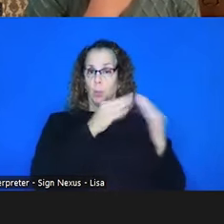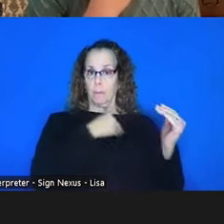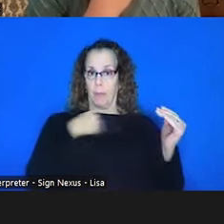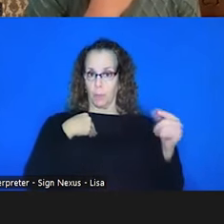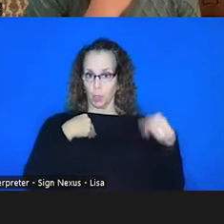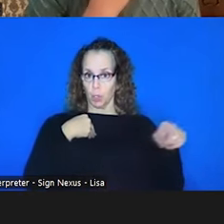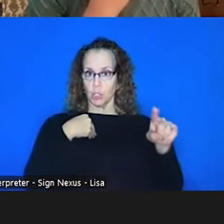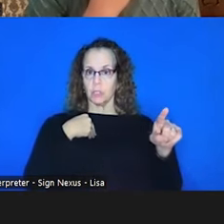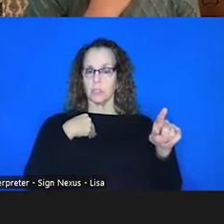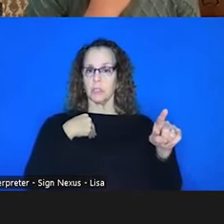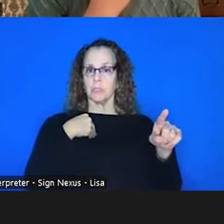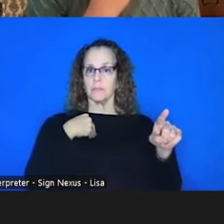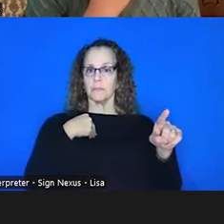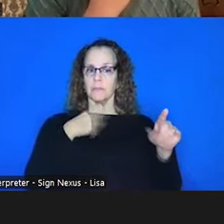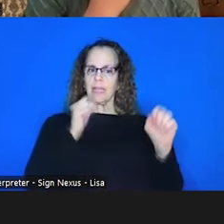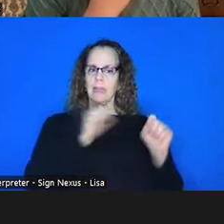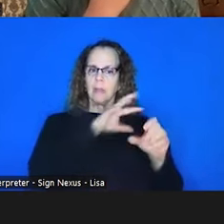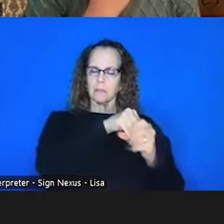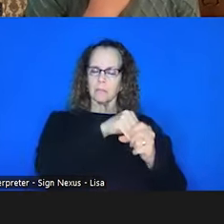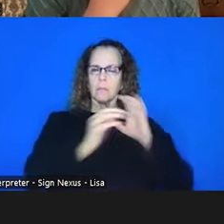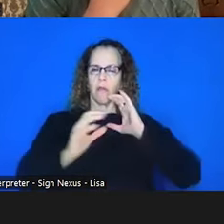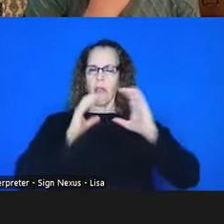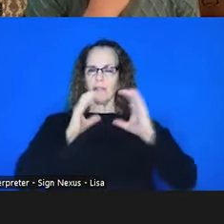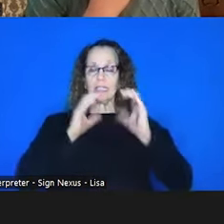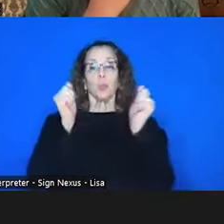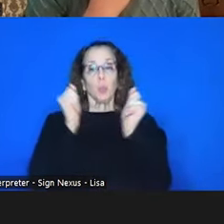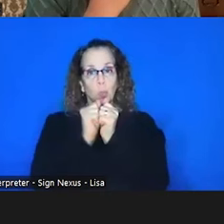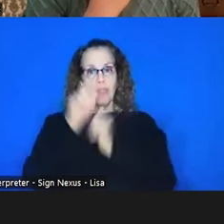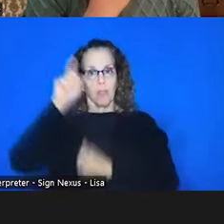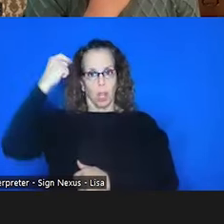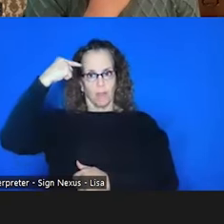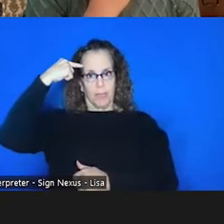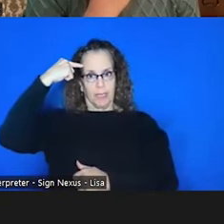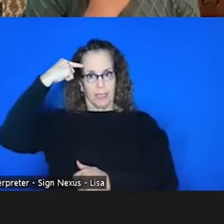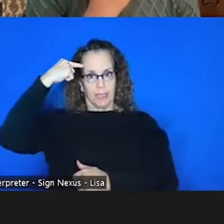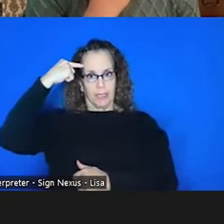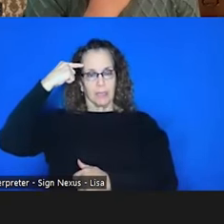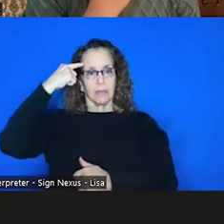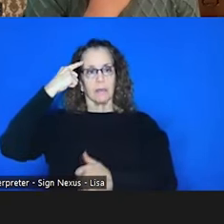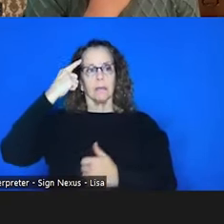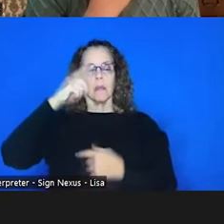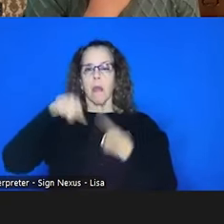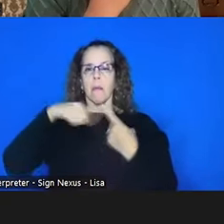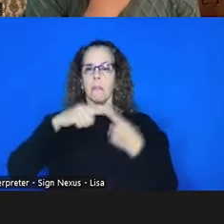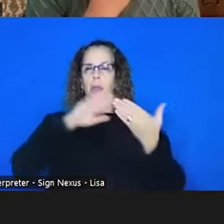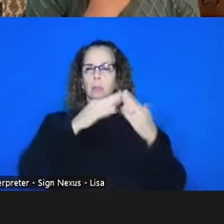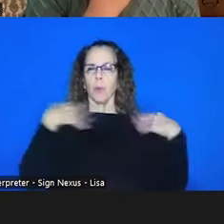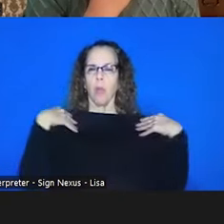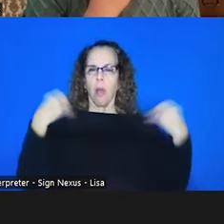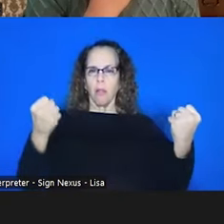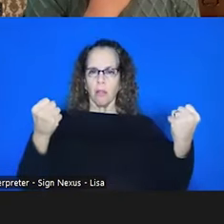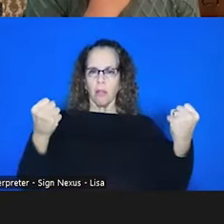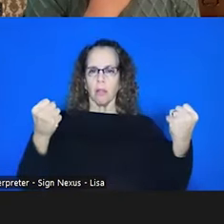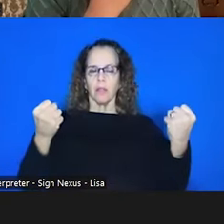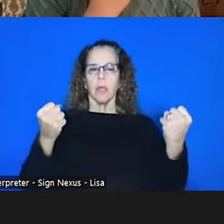to, you know, participate in conversations with government, right, around community health promotion and really how can we leverage that? How